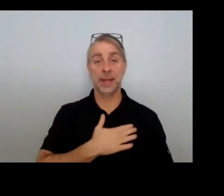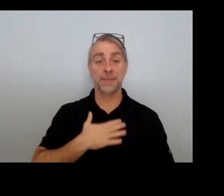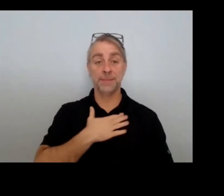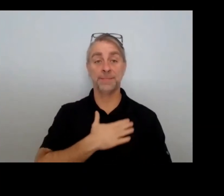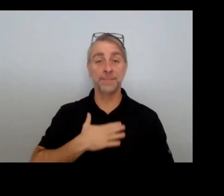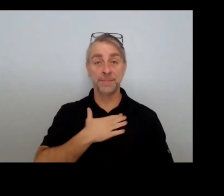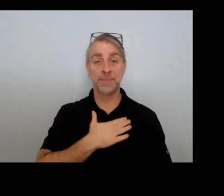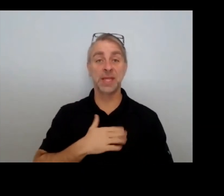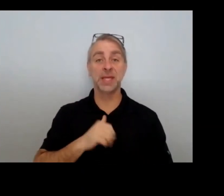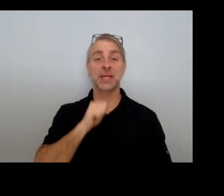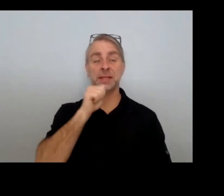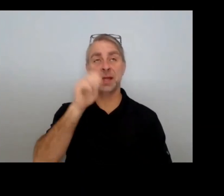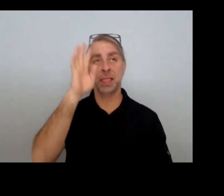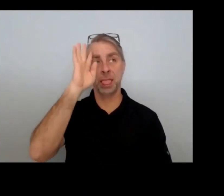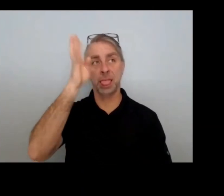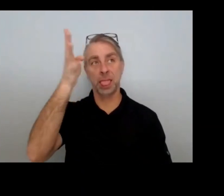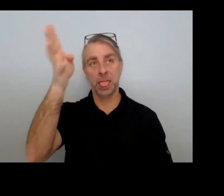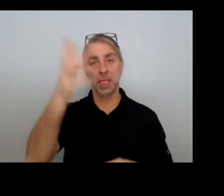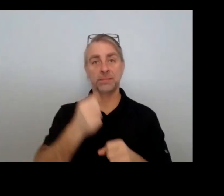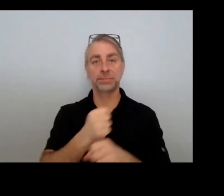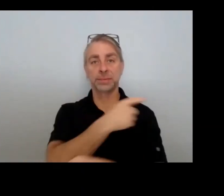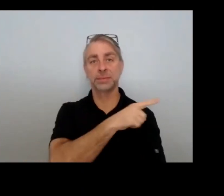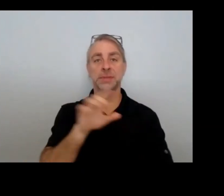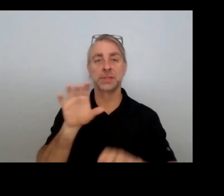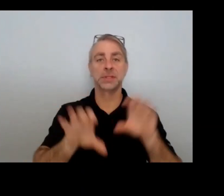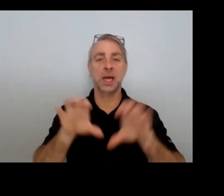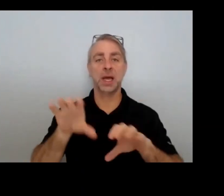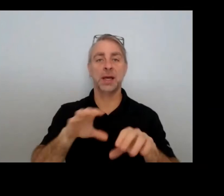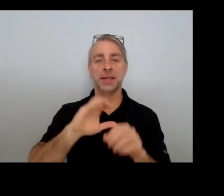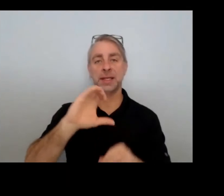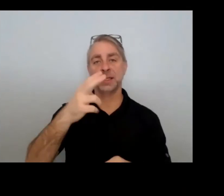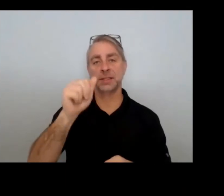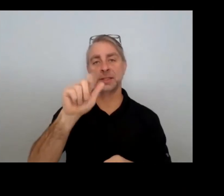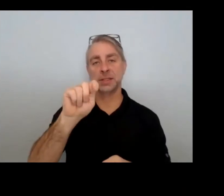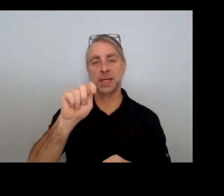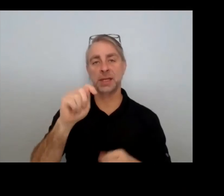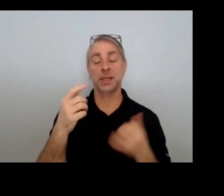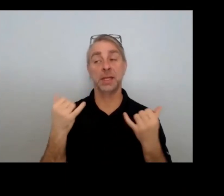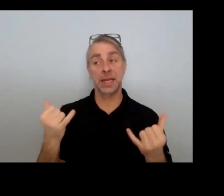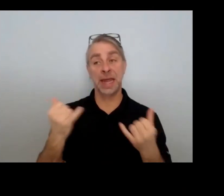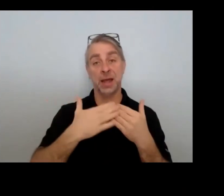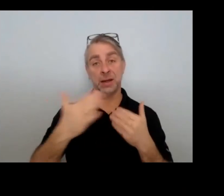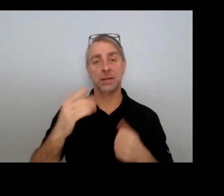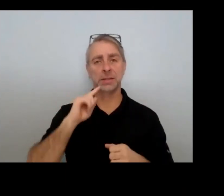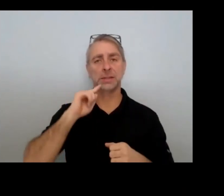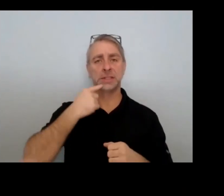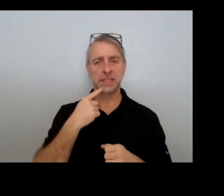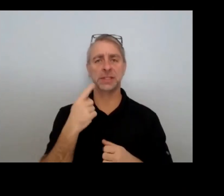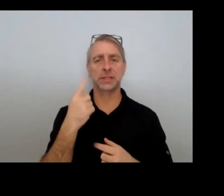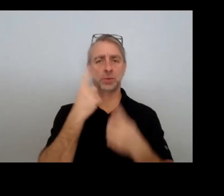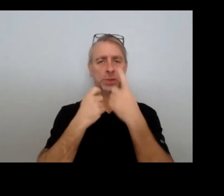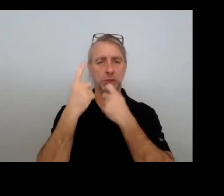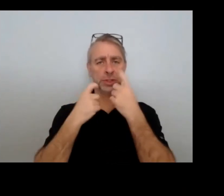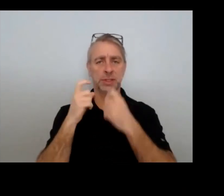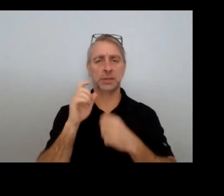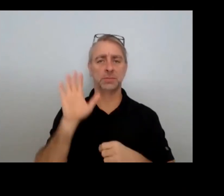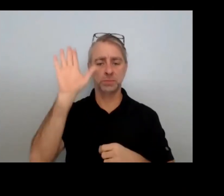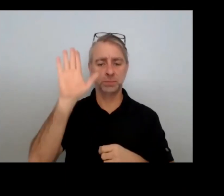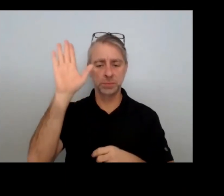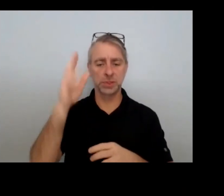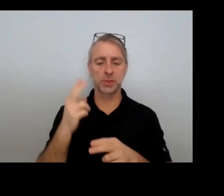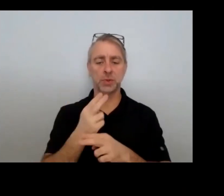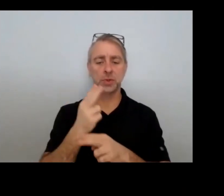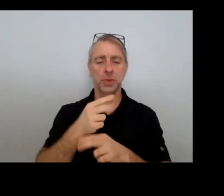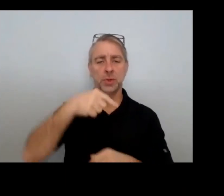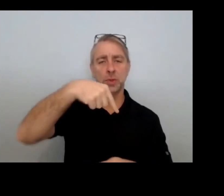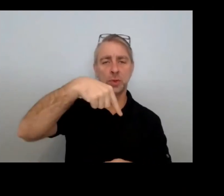idle chit chat. But as our questions come up, I ask that you use the question and answer box. I will be